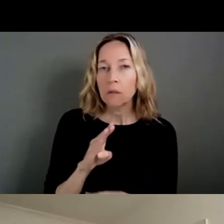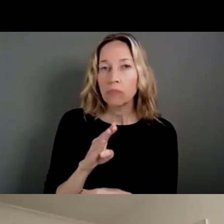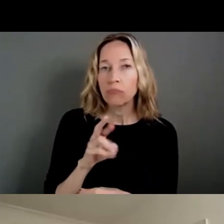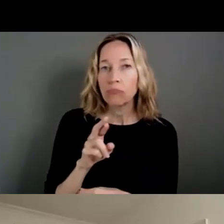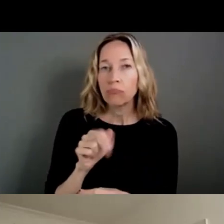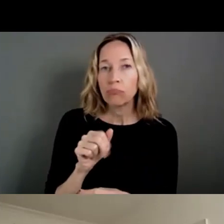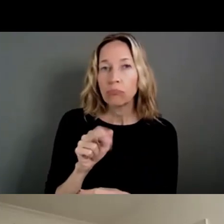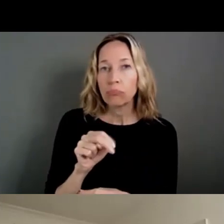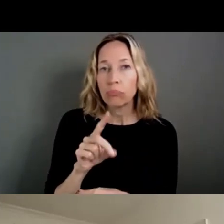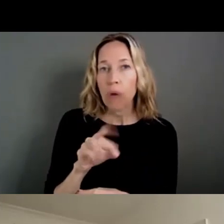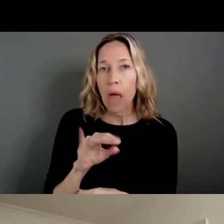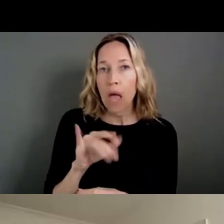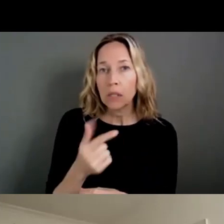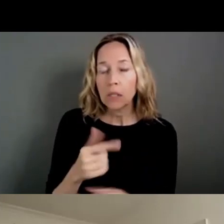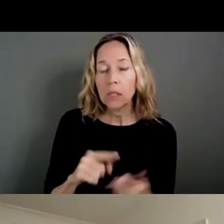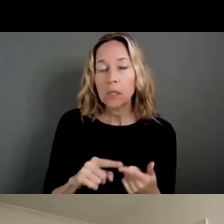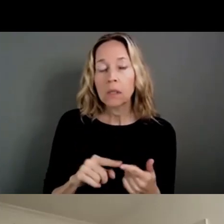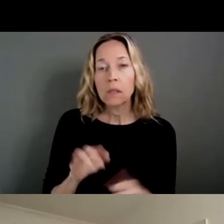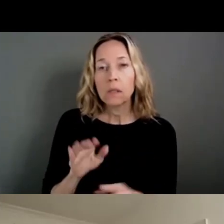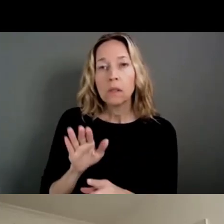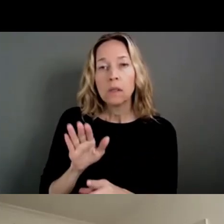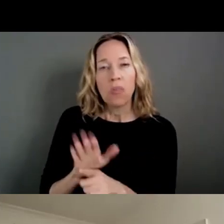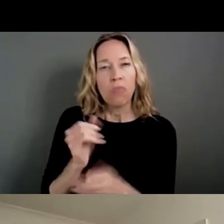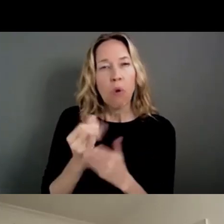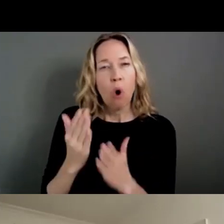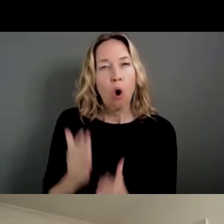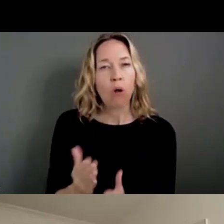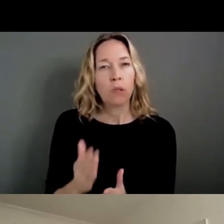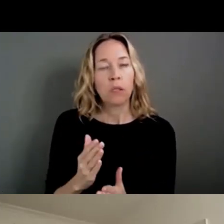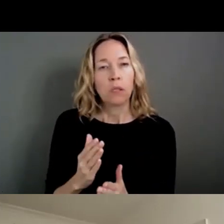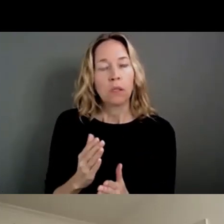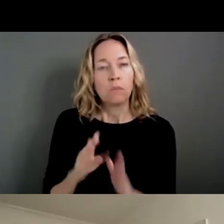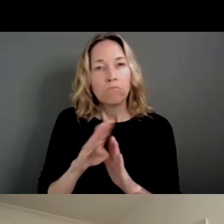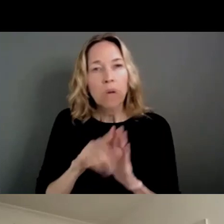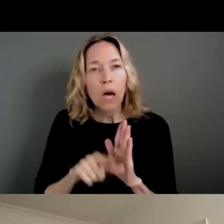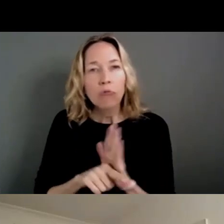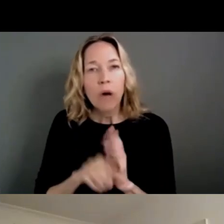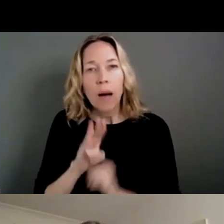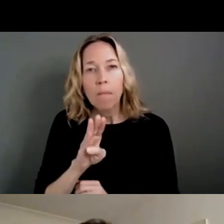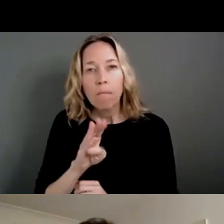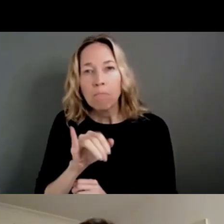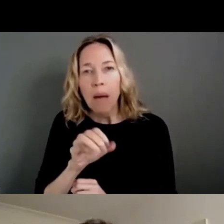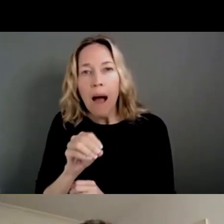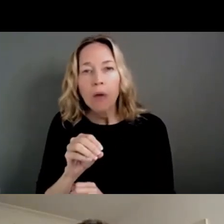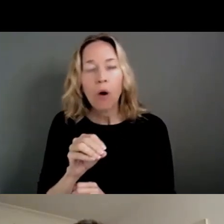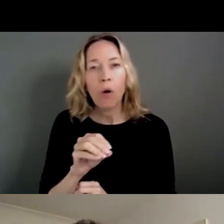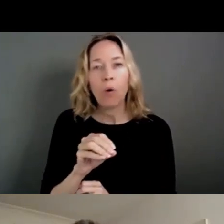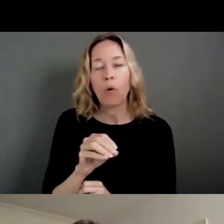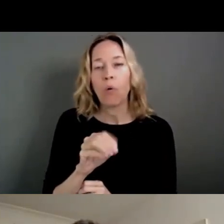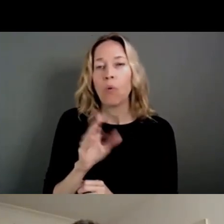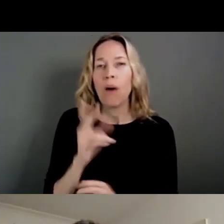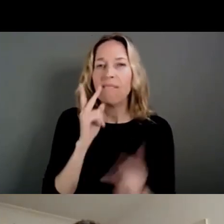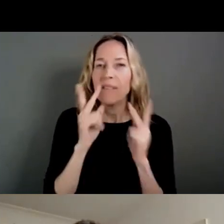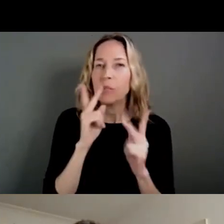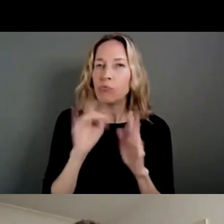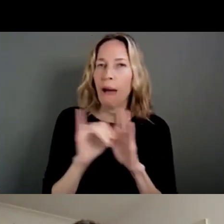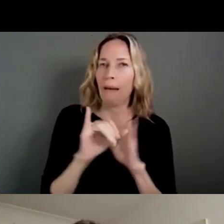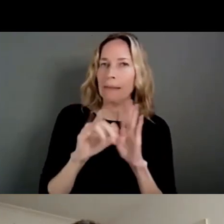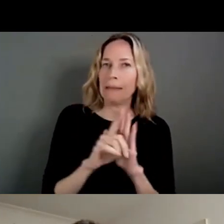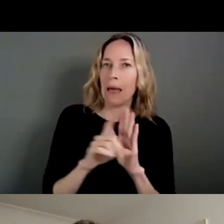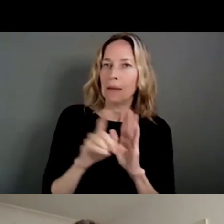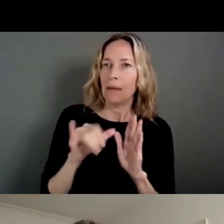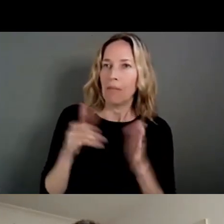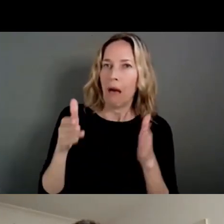kind of like your bio and visual identity, really have that developed so that you can kind of carve out the niche